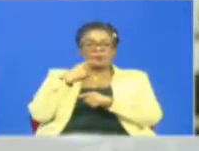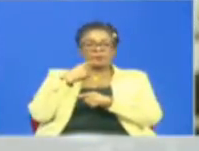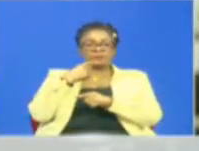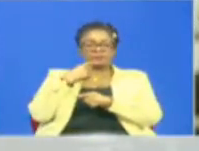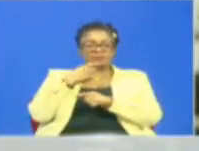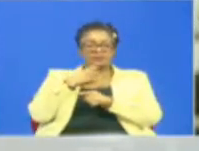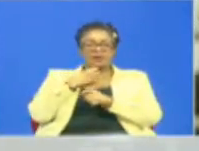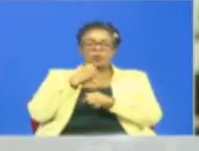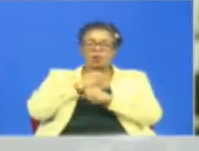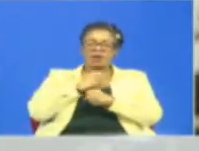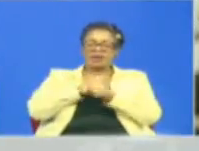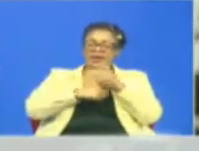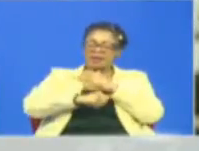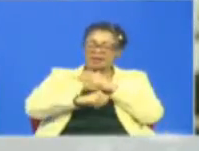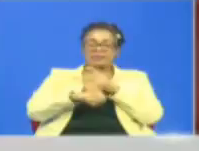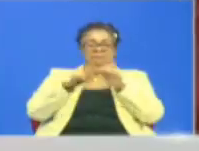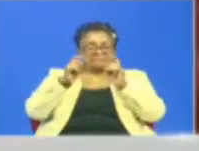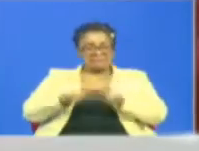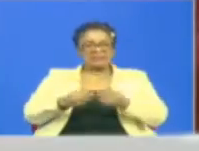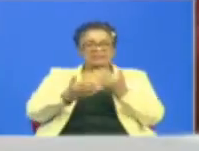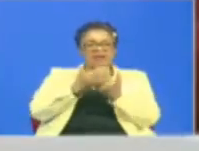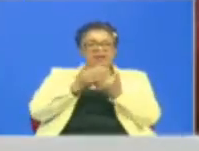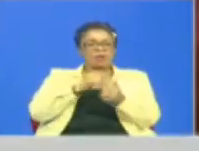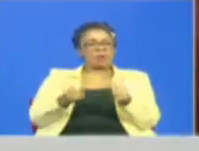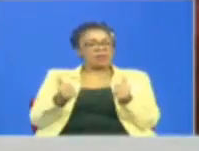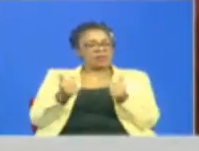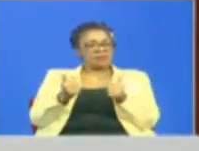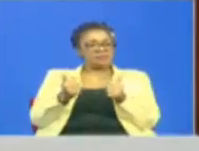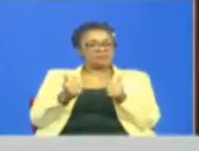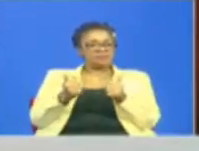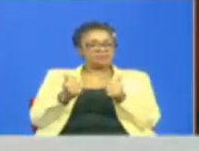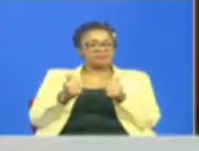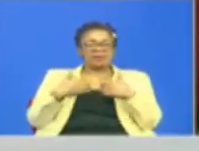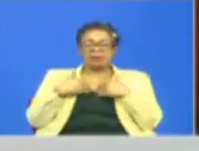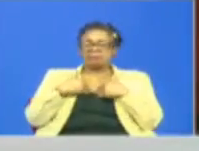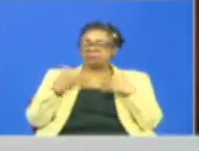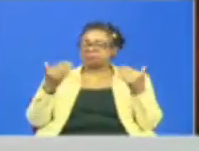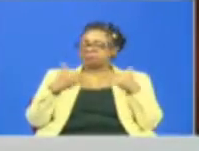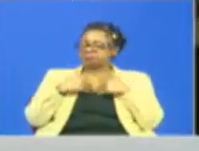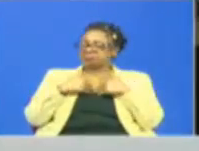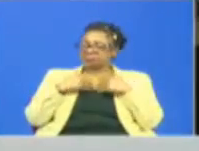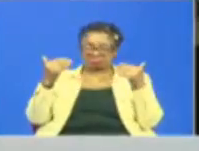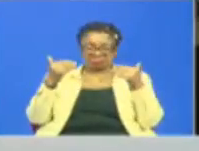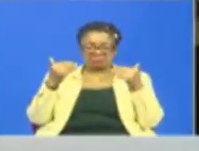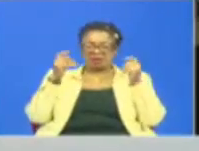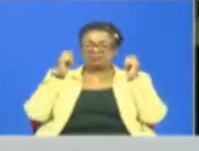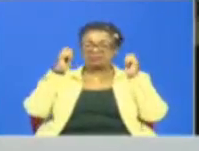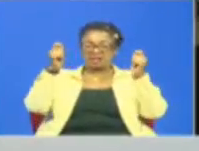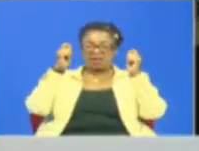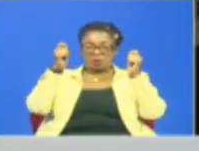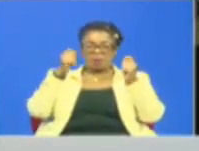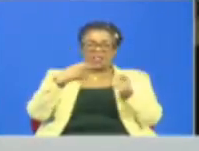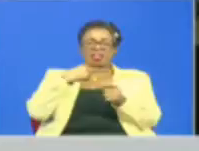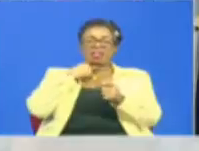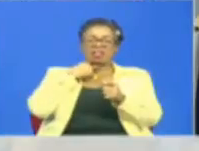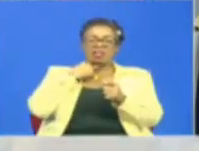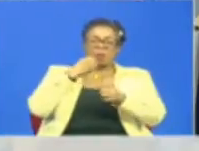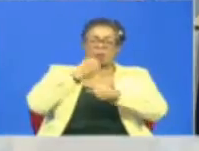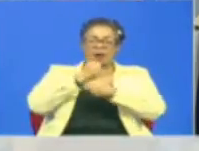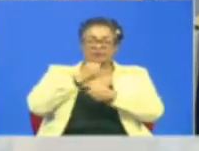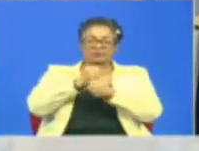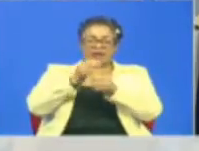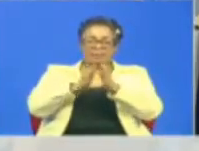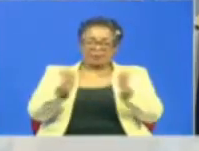soldiers are well taken care of. There is no denying that a strike at this time will paralyze operations in public medical